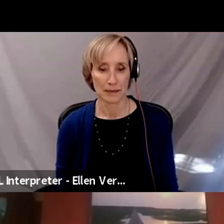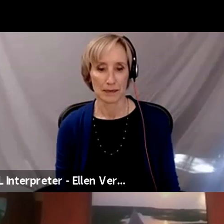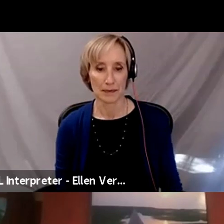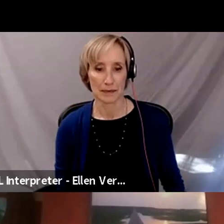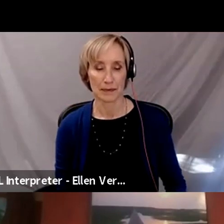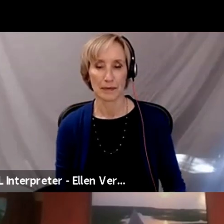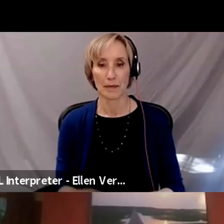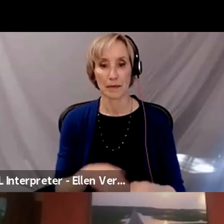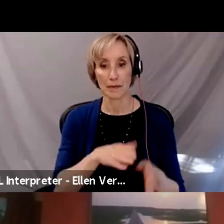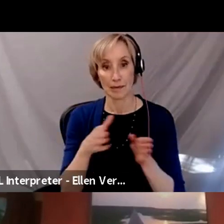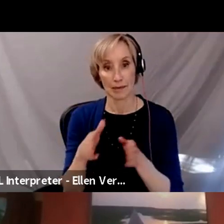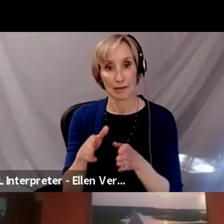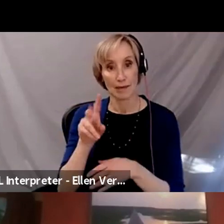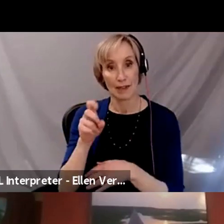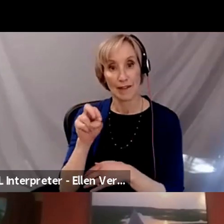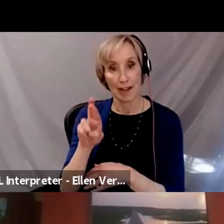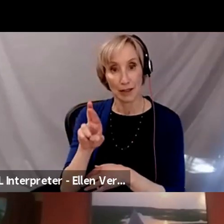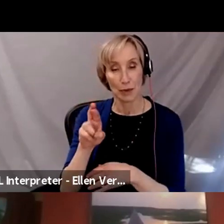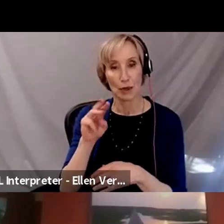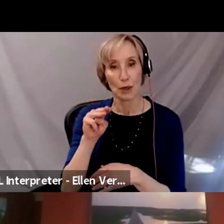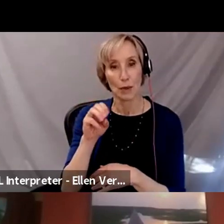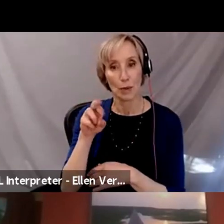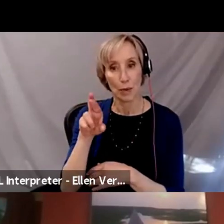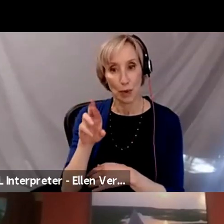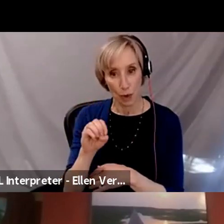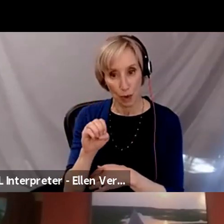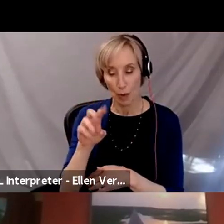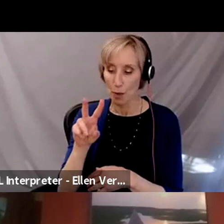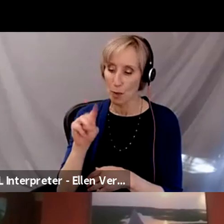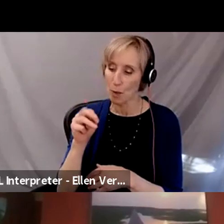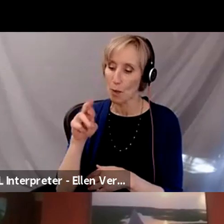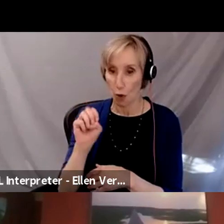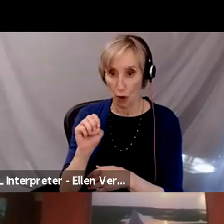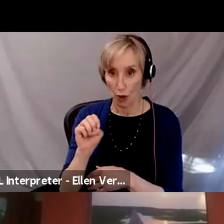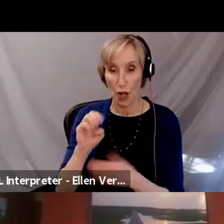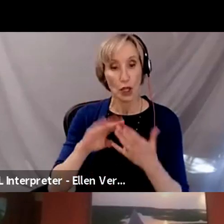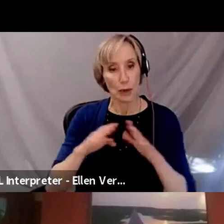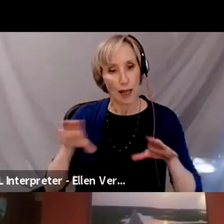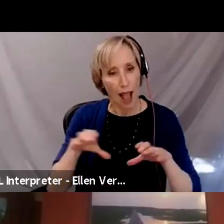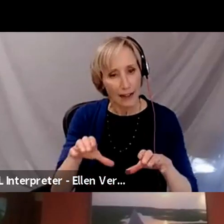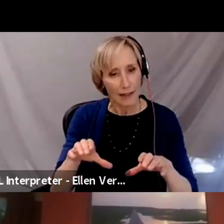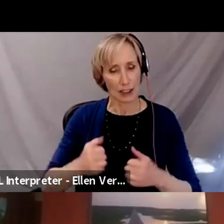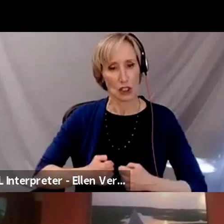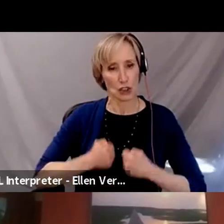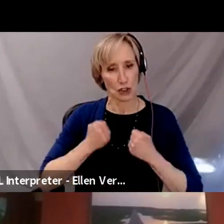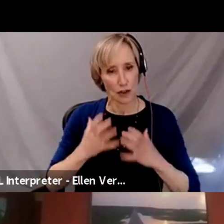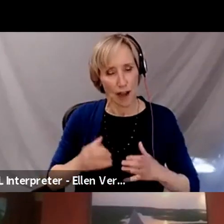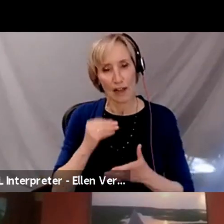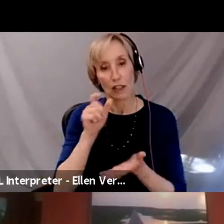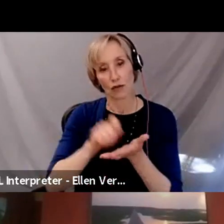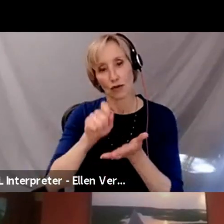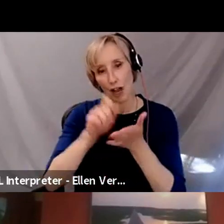Vesper Moore is a community activist, survivor, trainer, and writer. They are involved with the